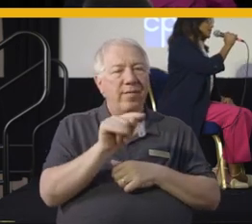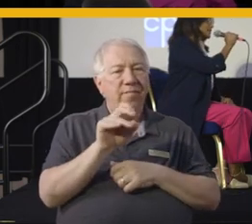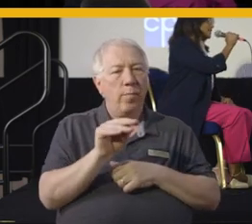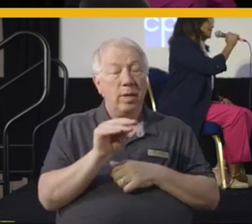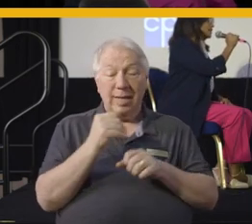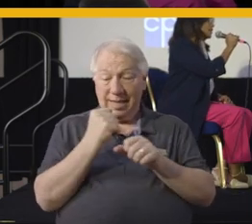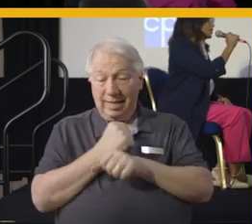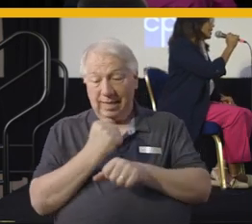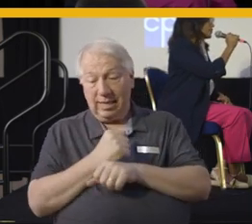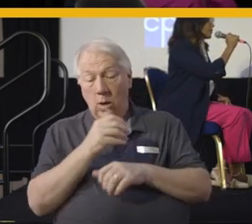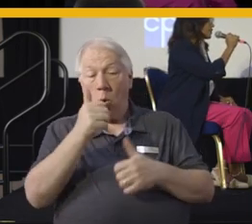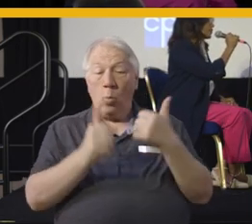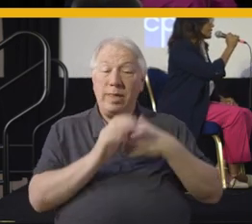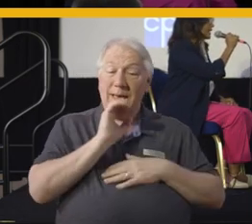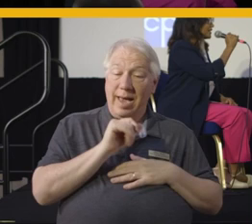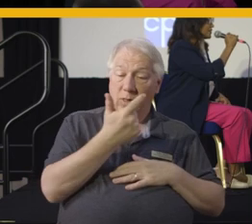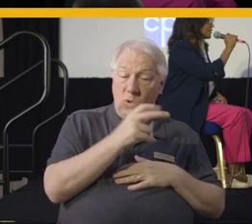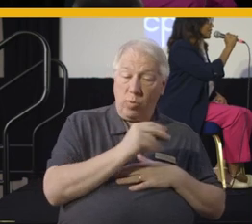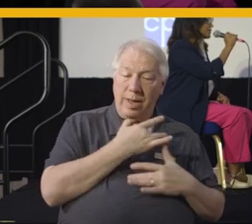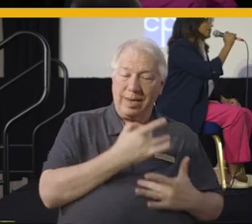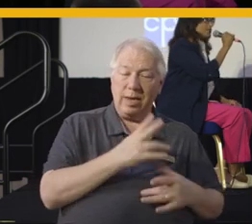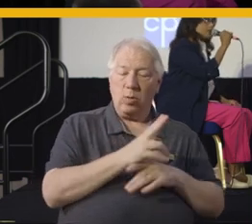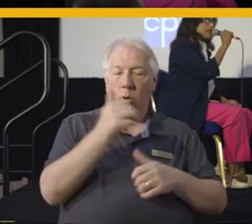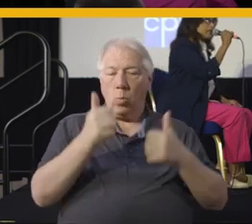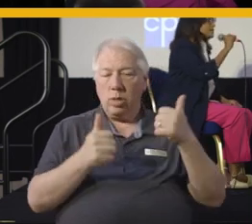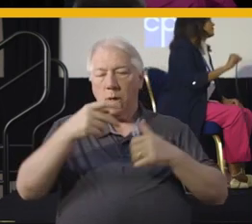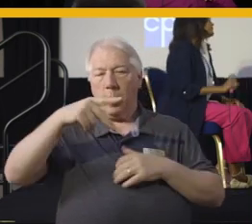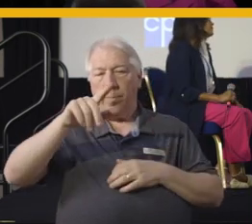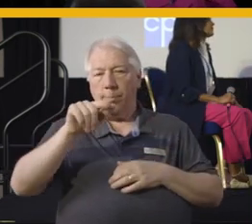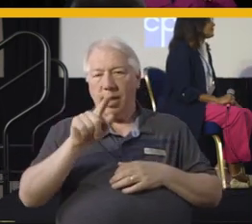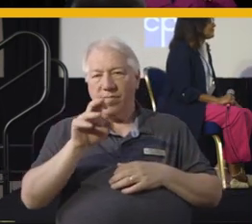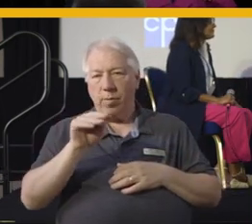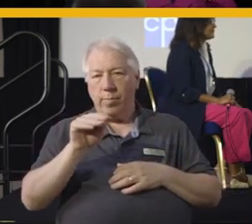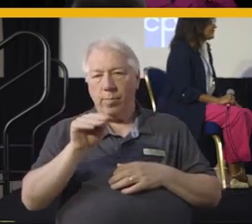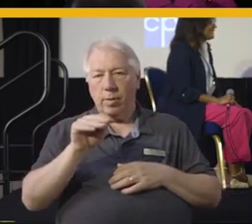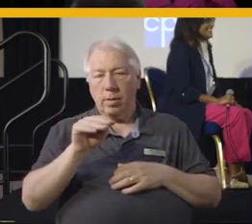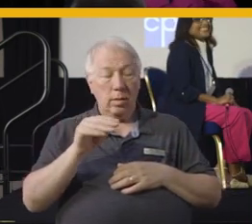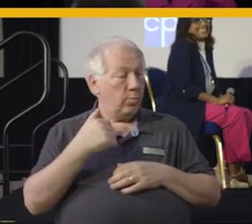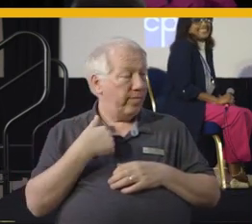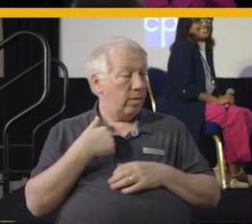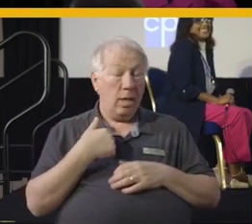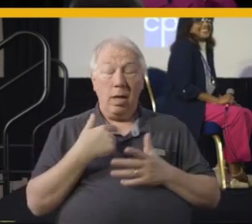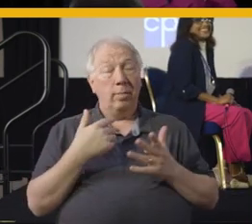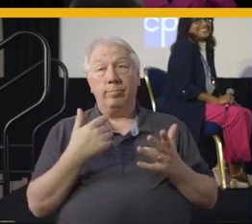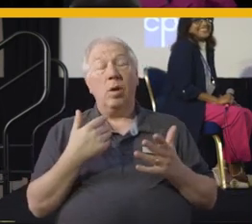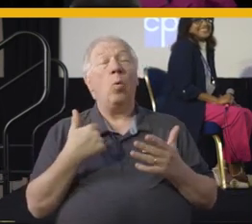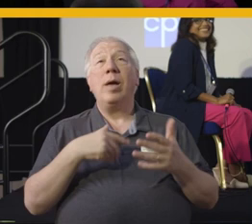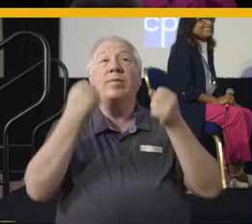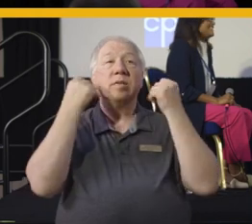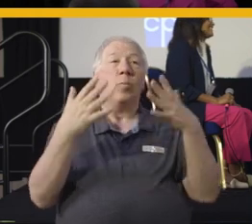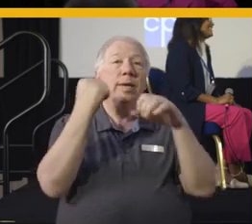have statistics on which age groups are most likely to use which platforms? We've got, do you have all day? No, we have so many statistics. We